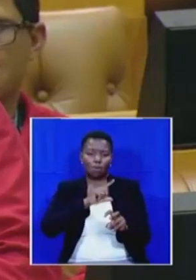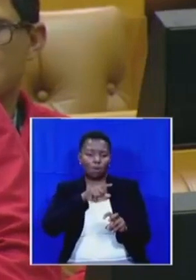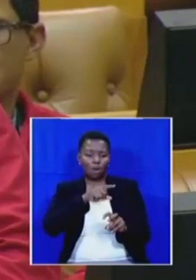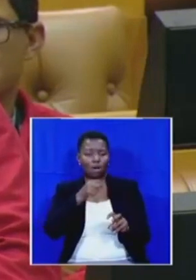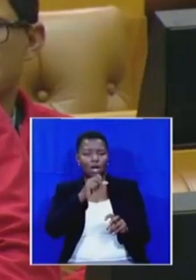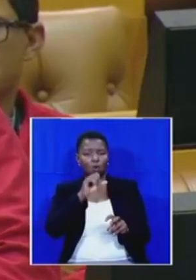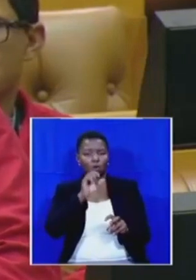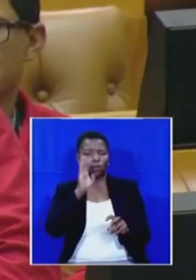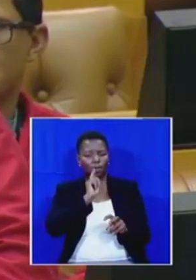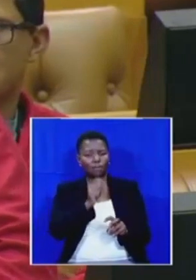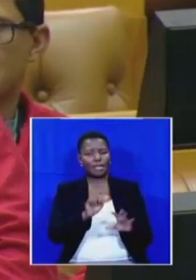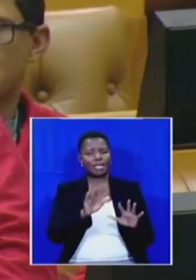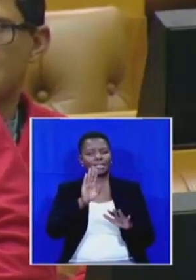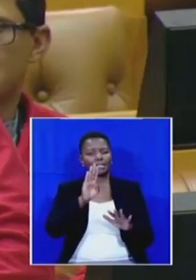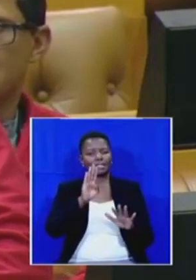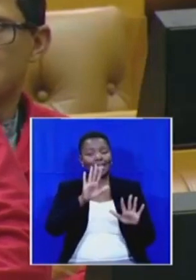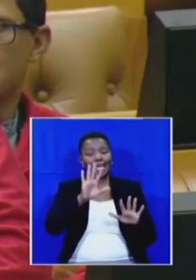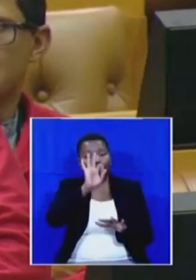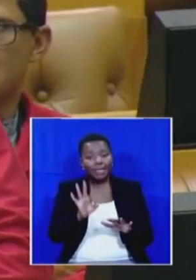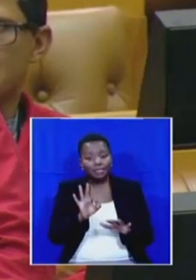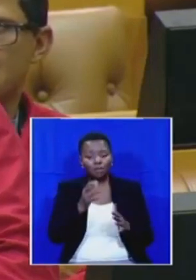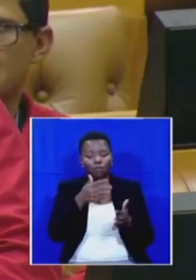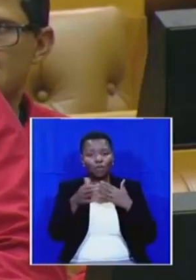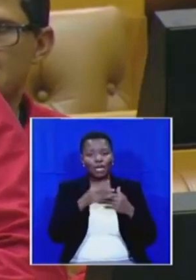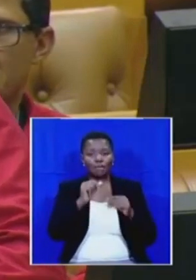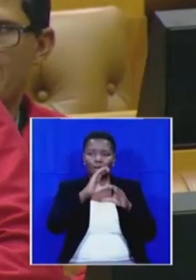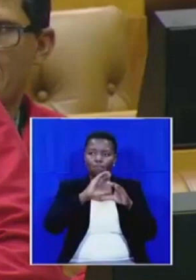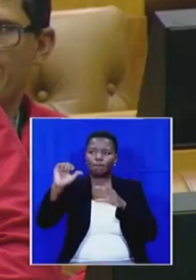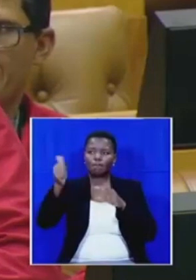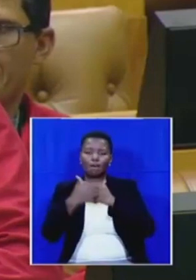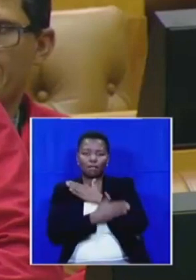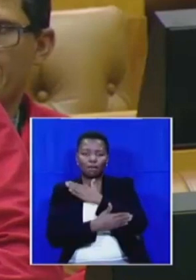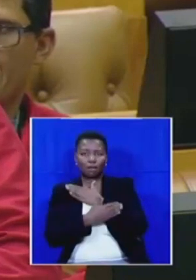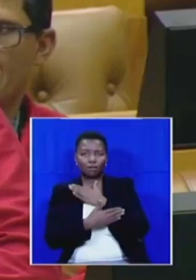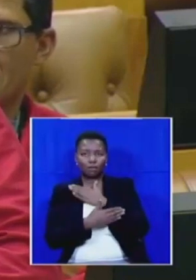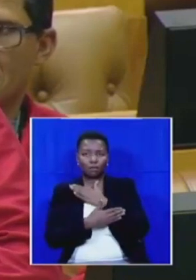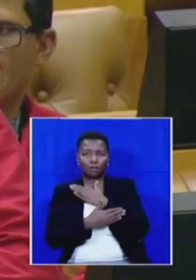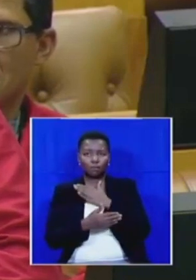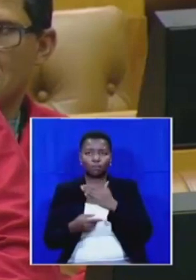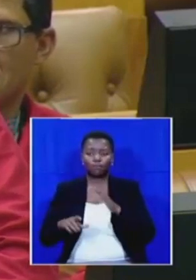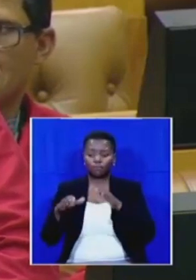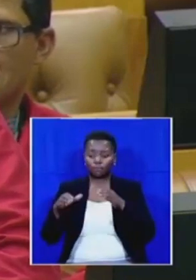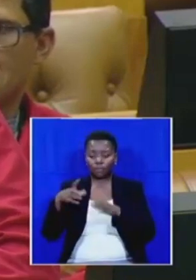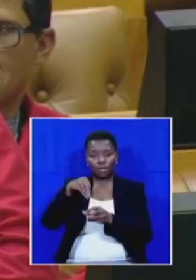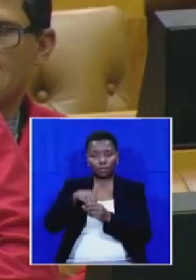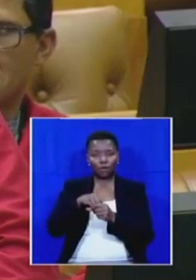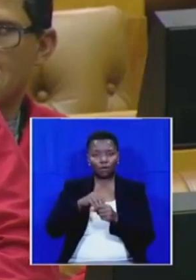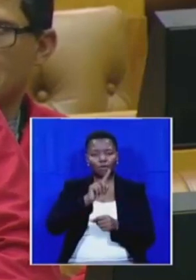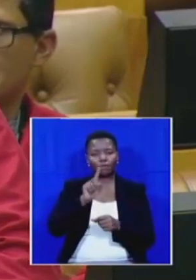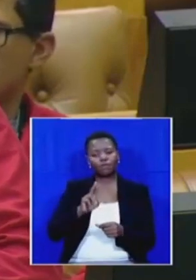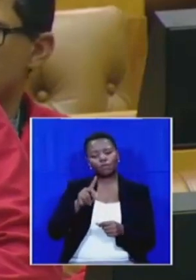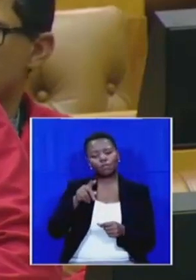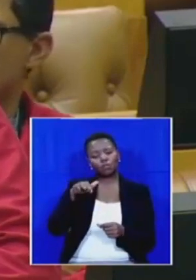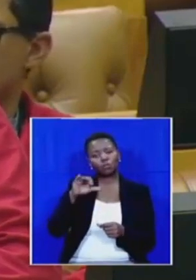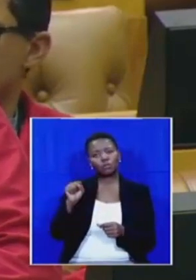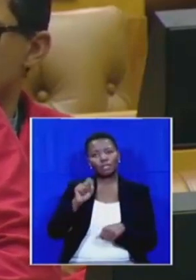levy on capital export. All those who form part of the Gupta's criminal organization. Honourable are Member, on your board. time